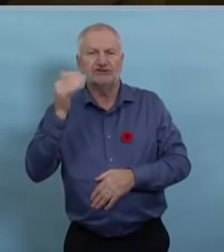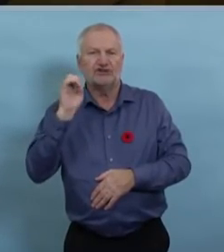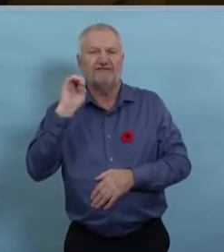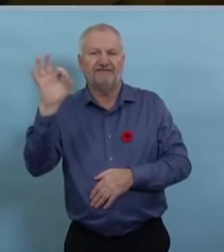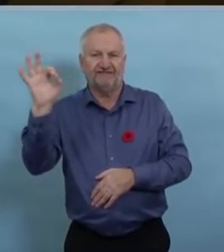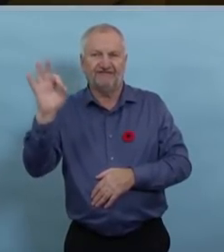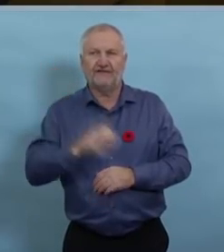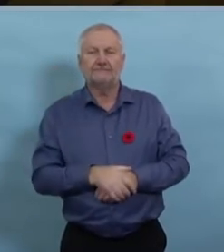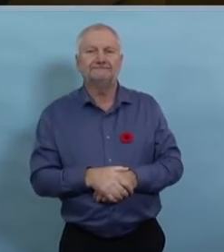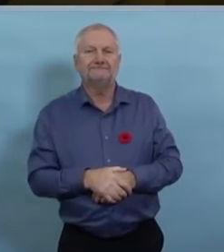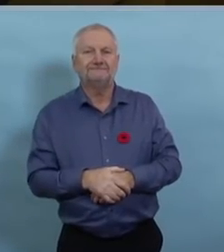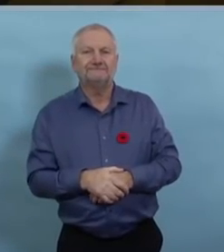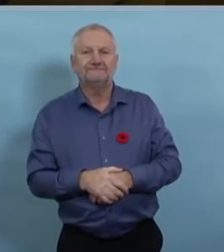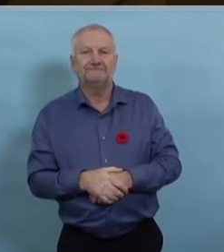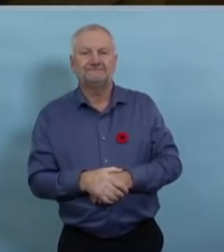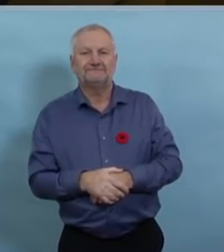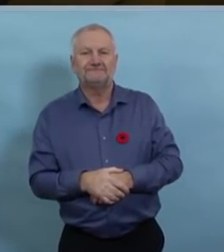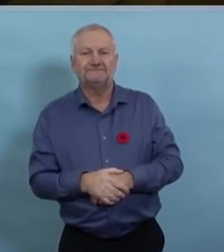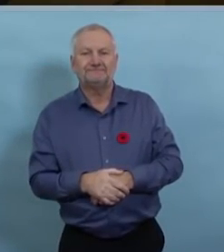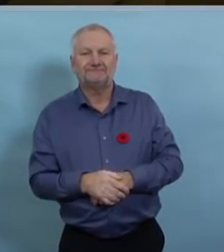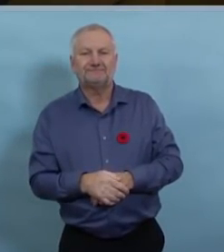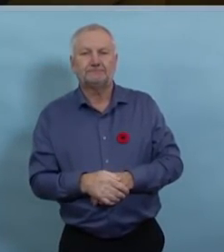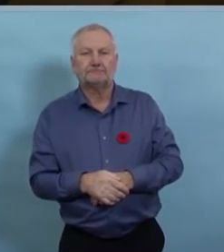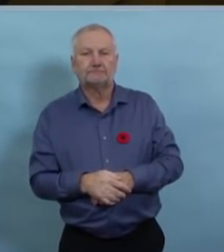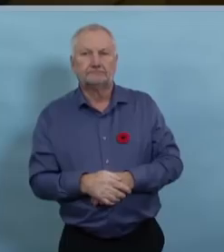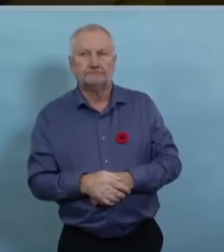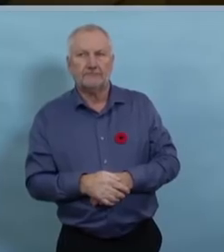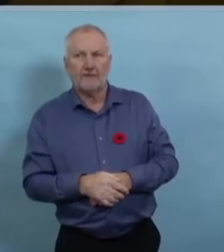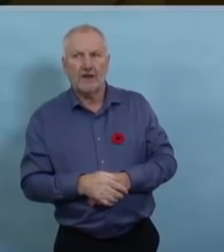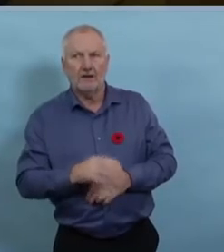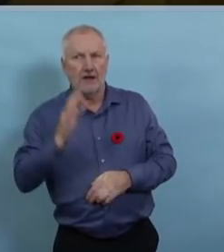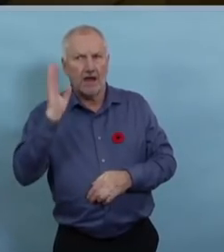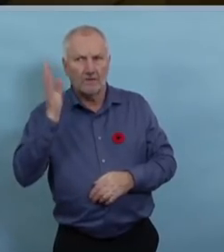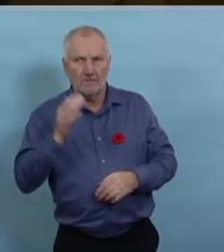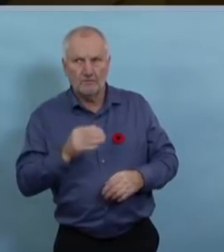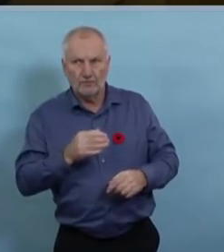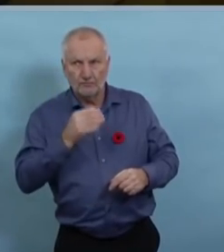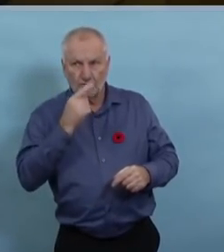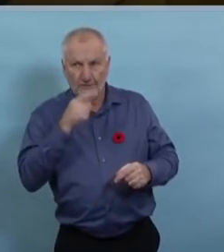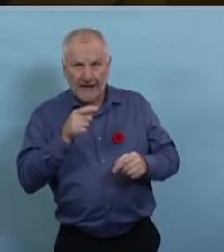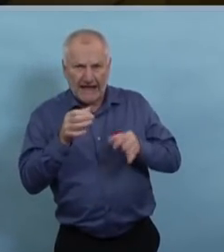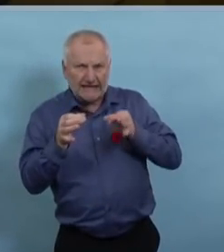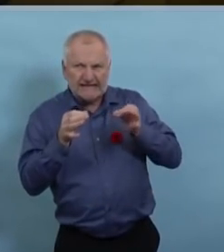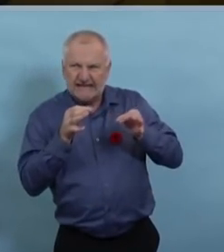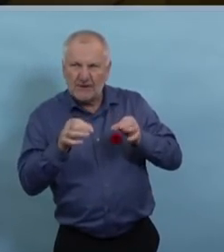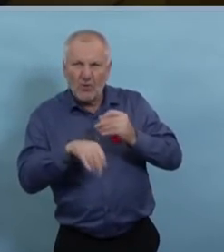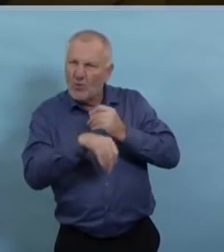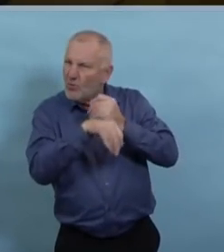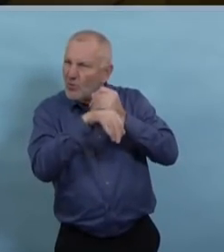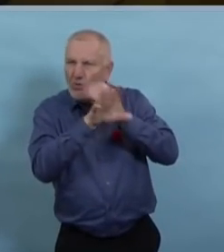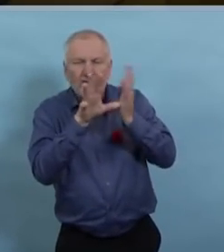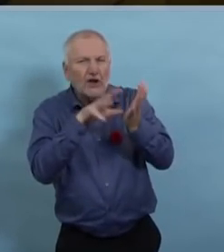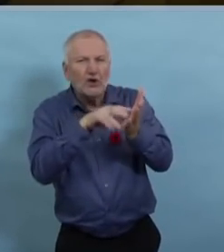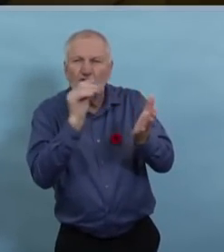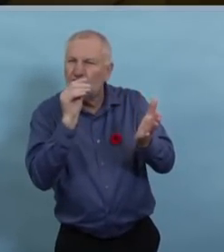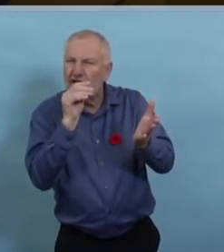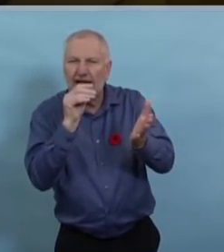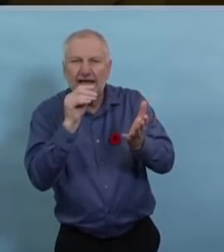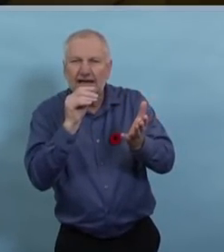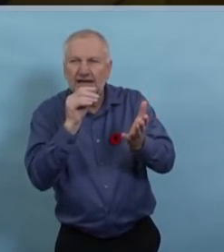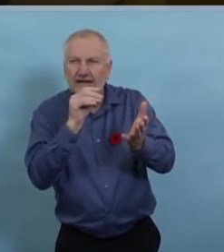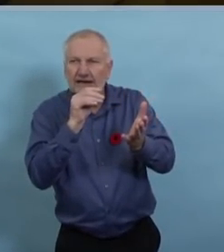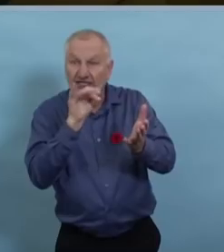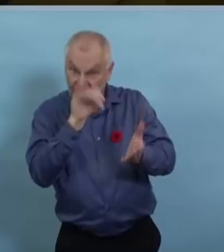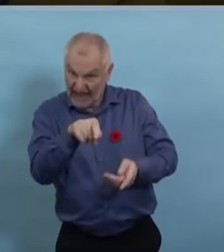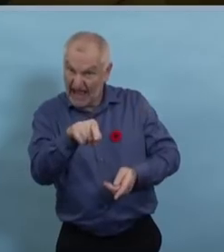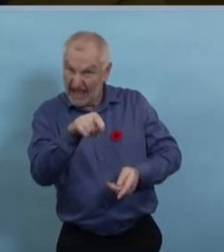Oh, hi. Could you just explain from this remote learning, this dedicated unit, will